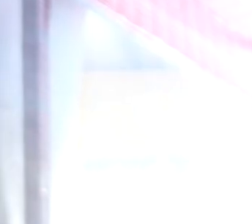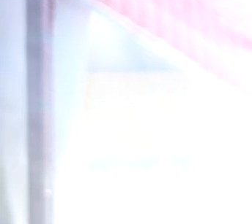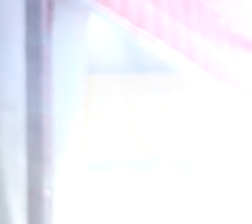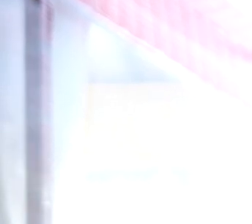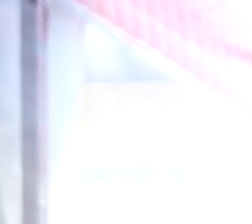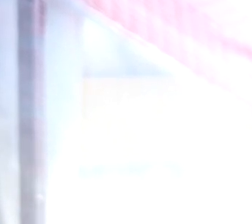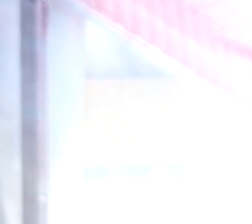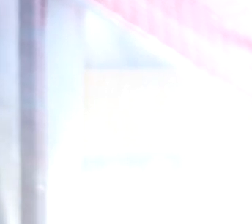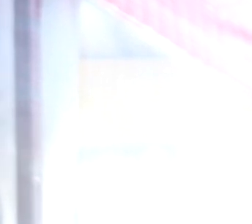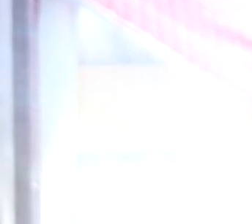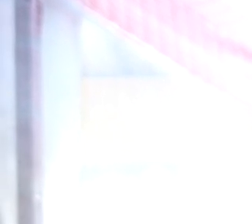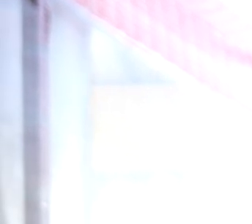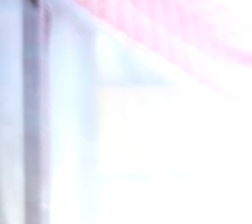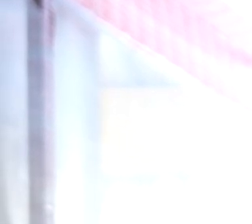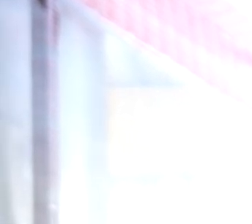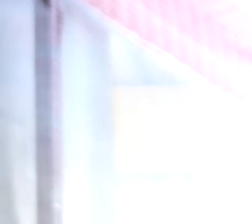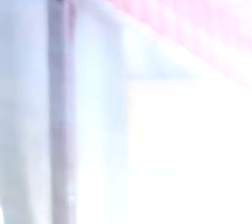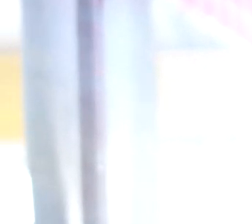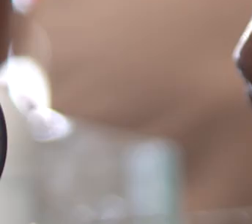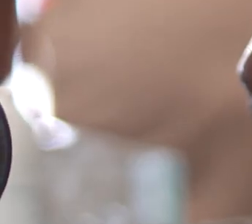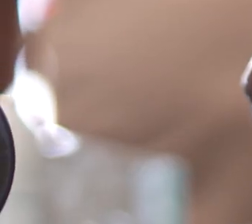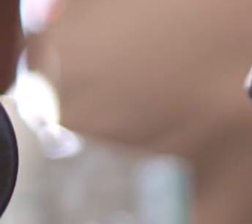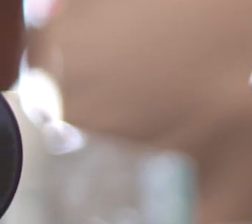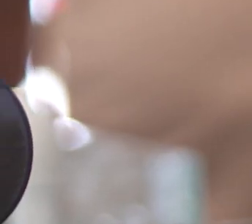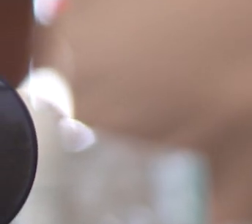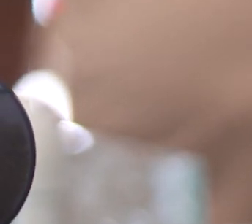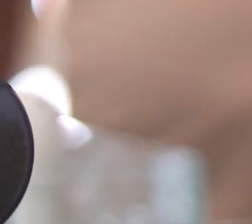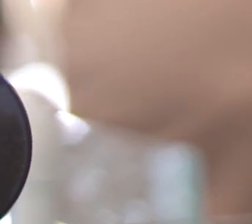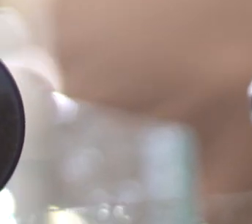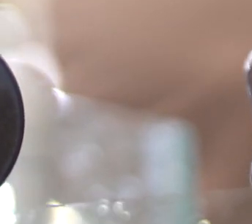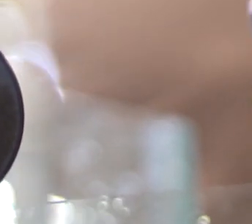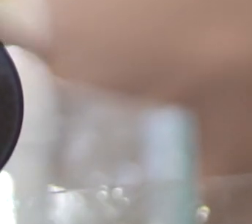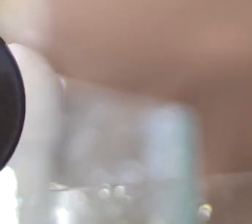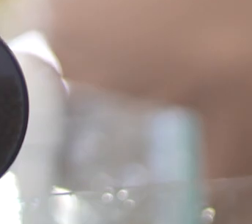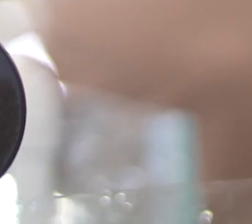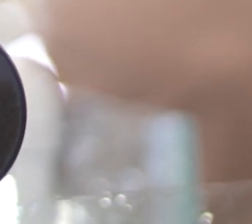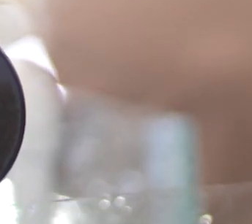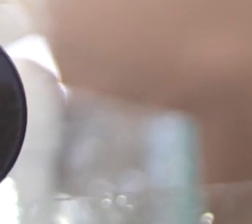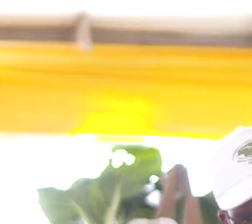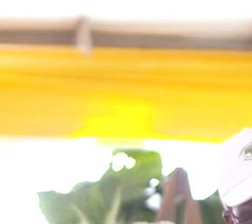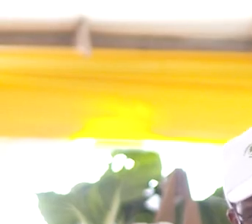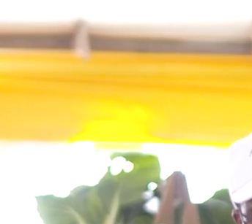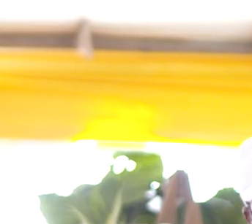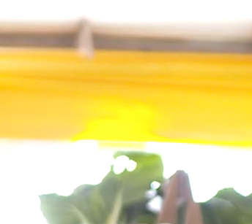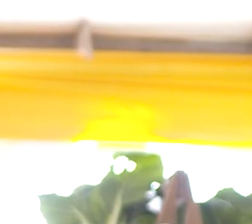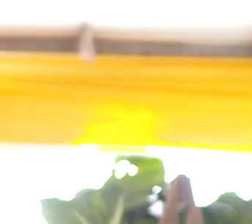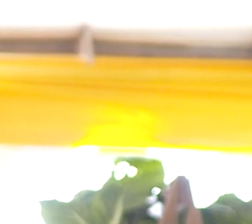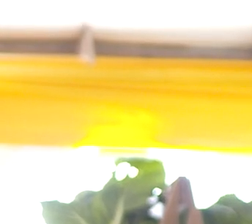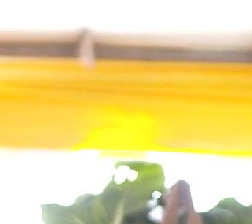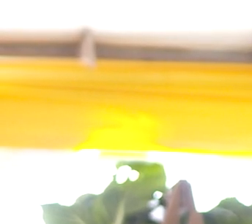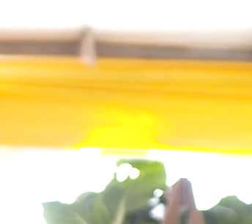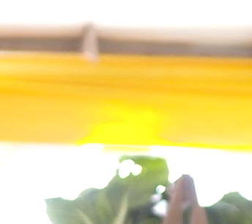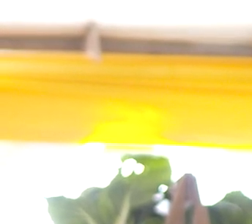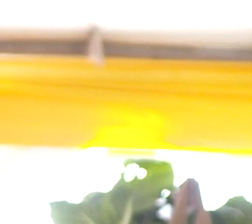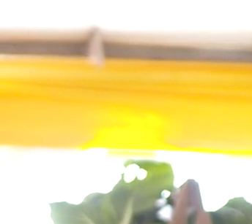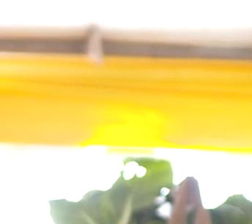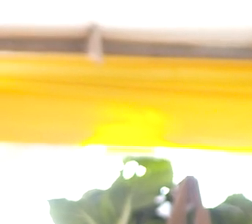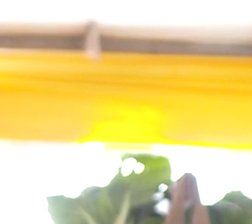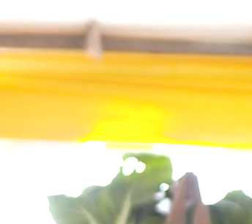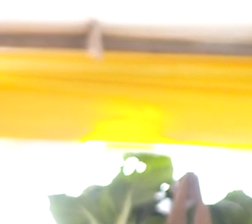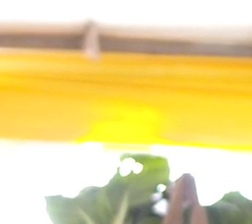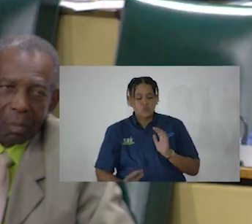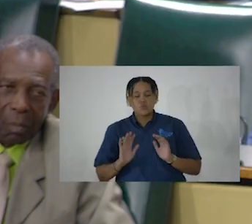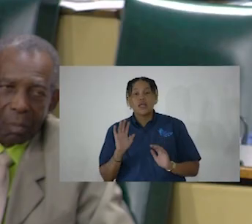education, and a new program will recruit, mentor, and place graduates in real-world agricultural businesses for a